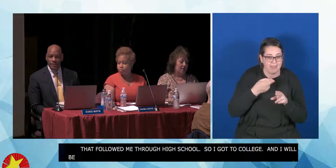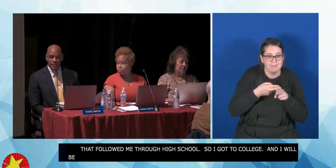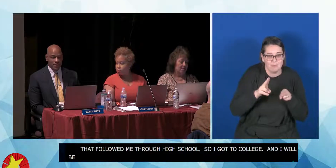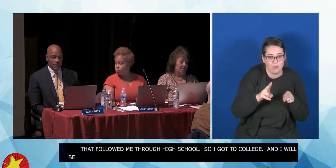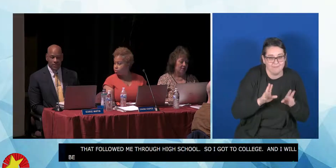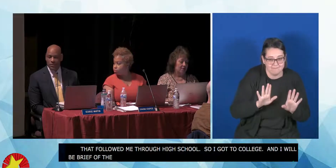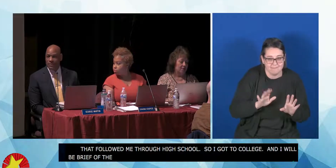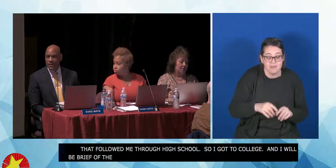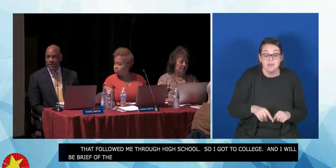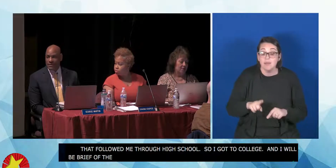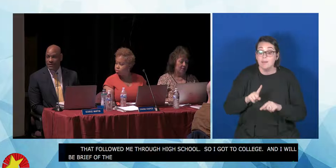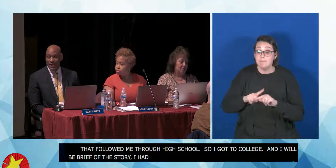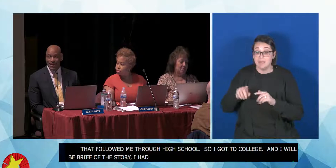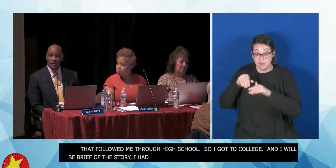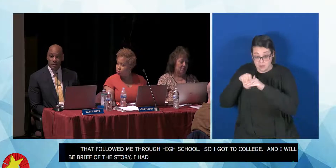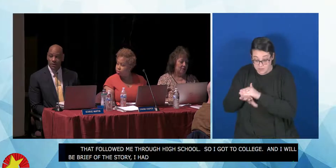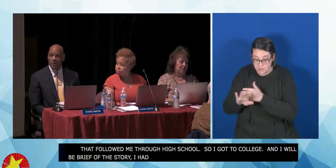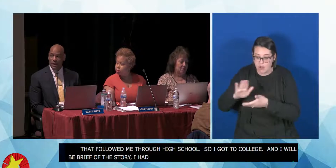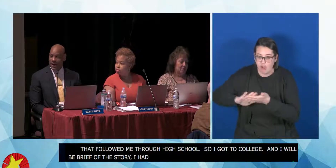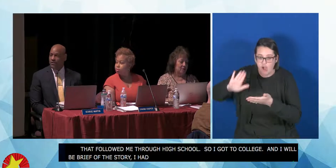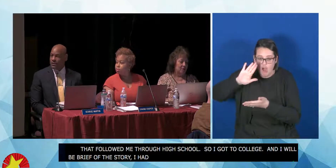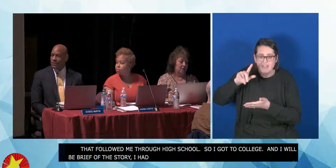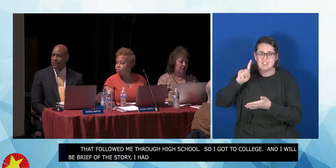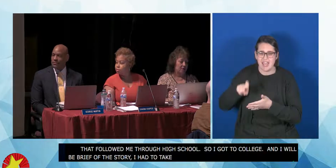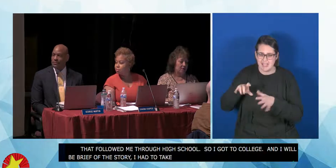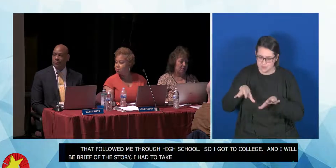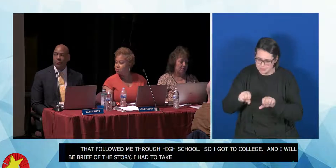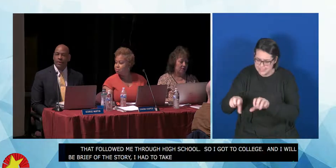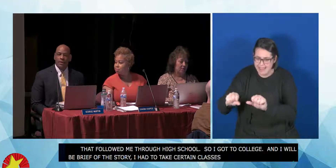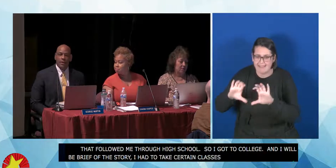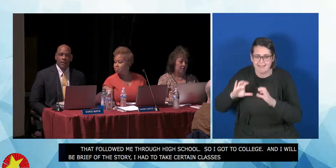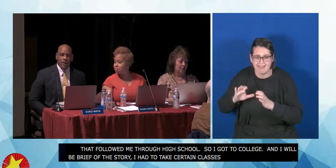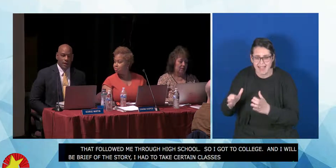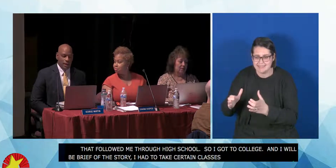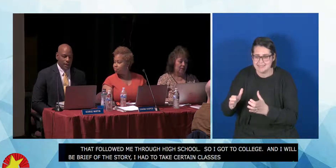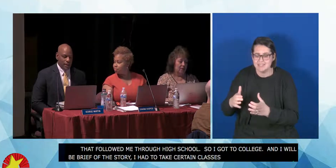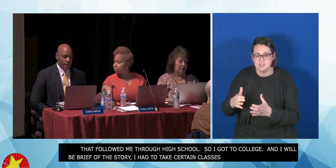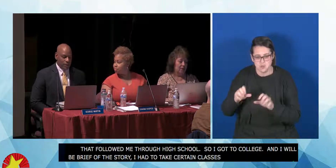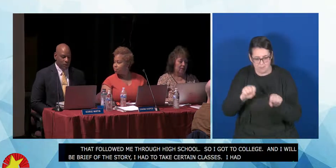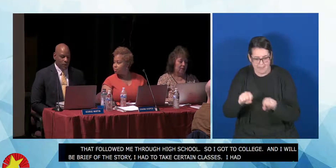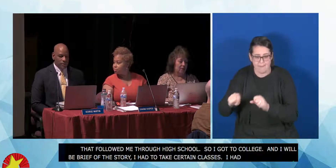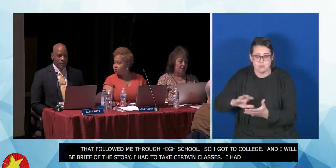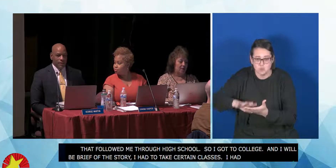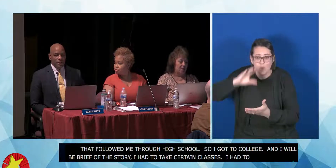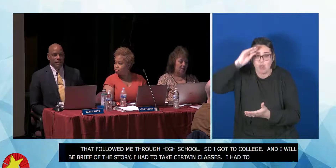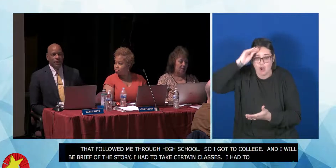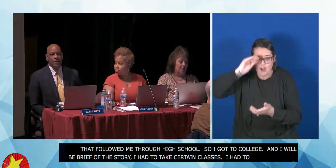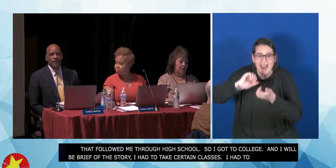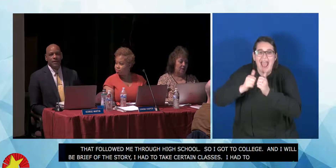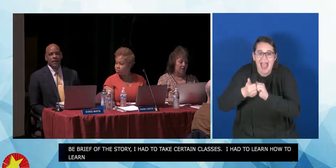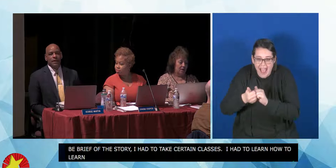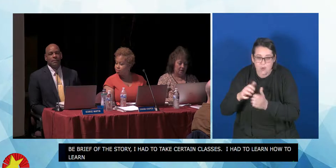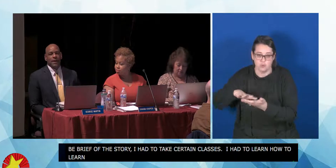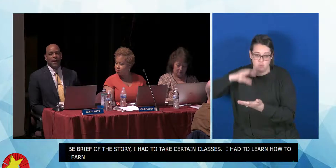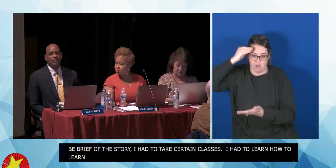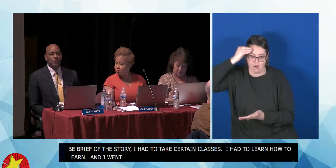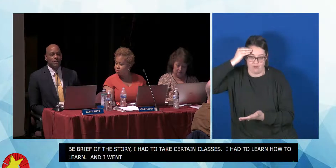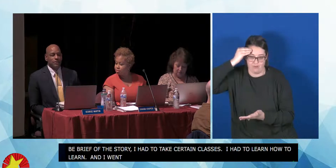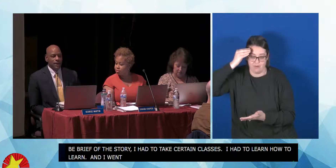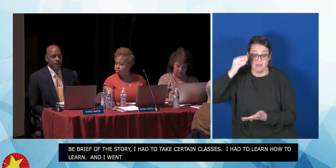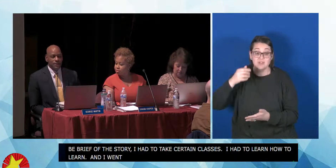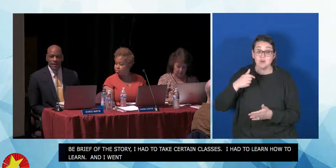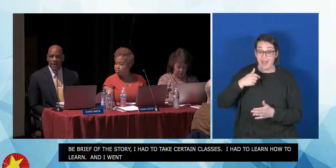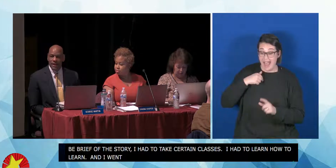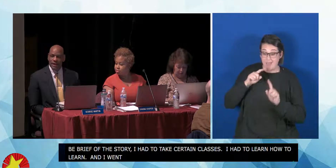to take certain classes. I had to learn how to learn. And I went to my